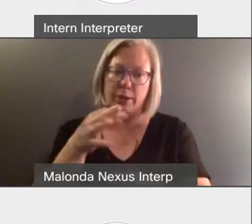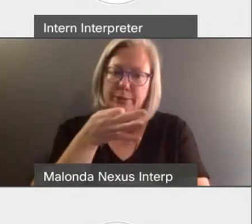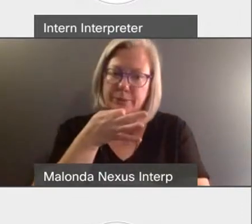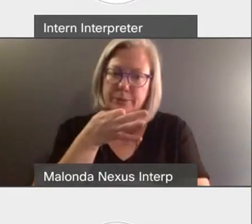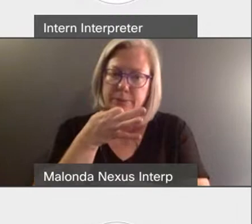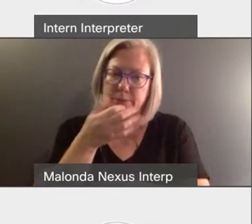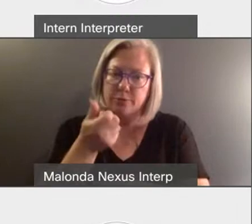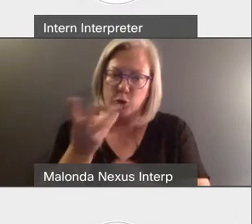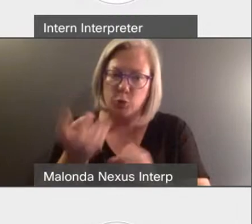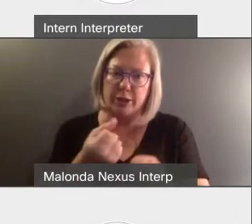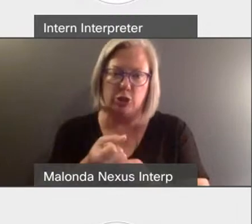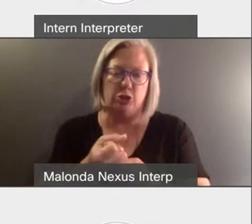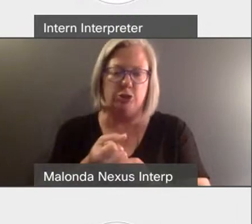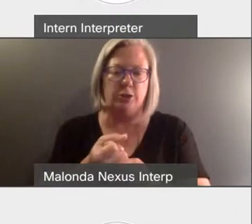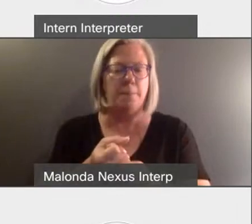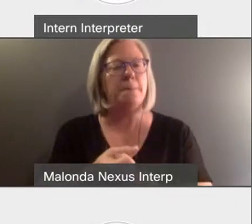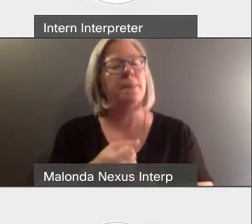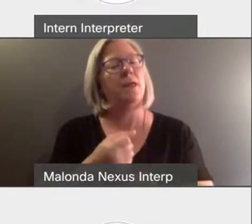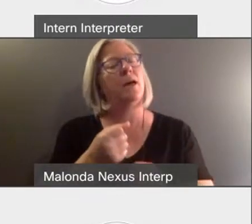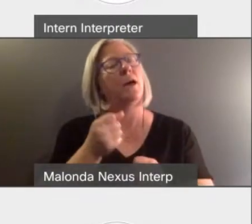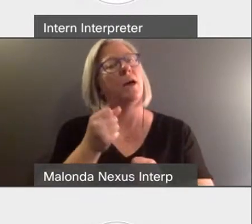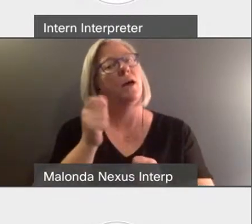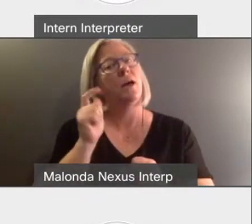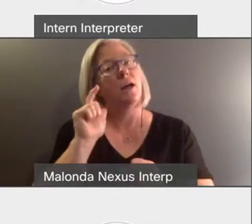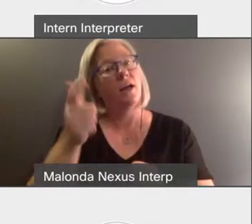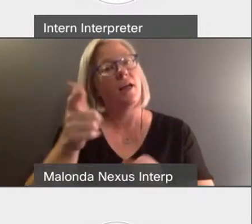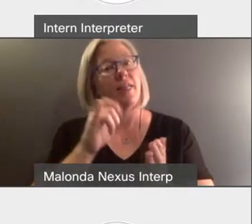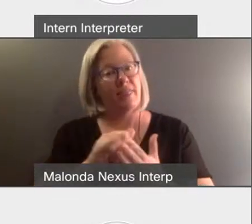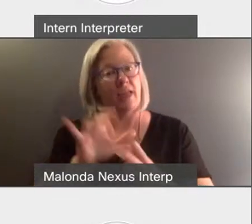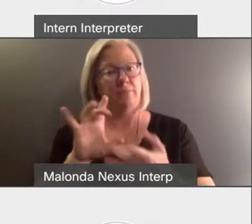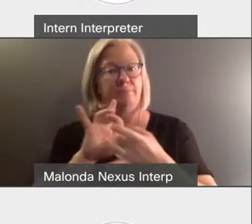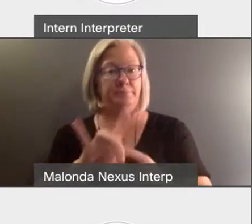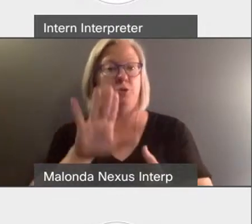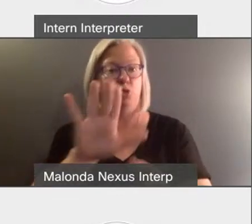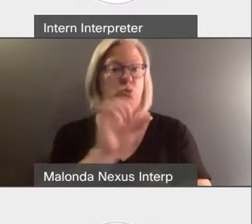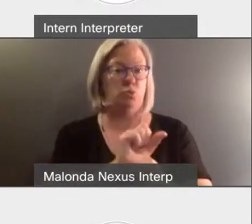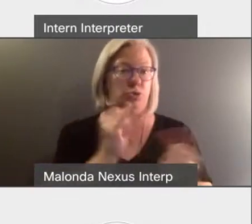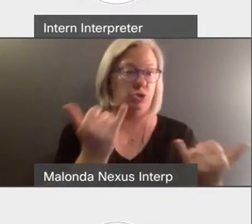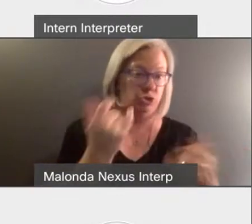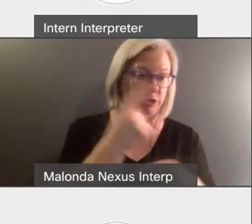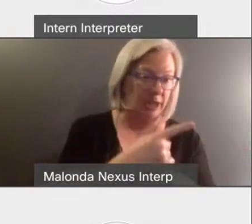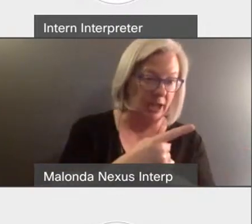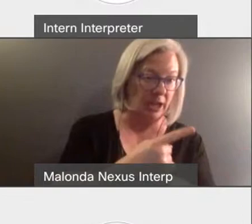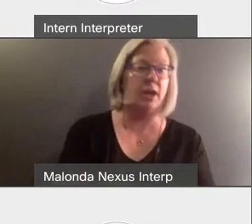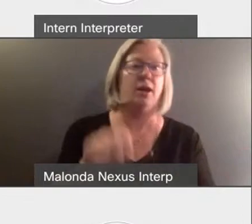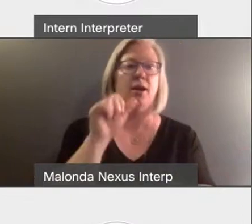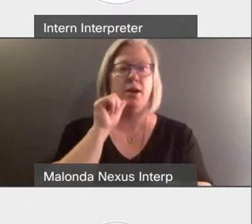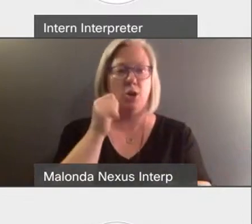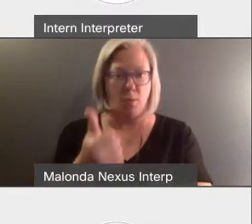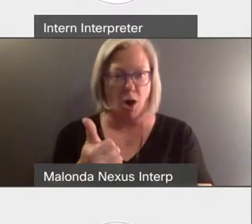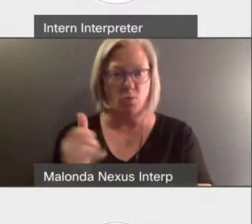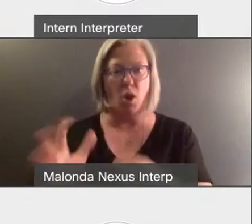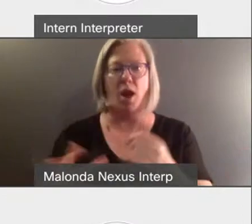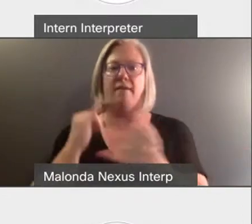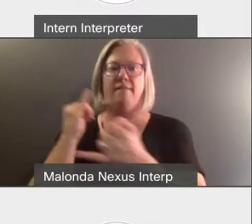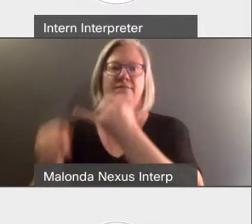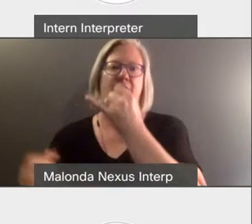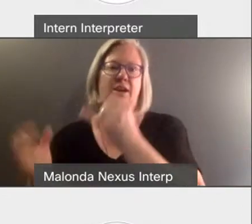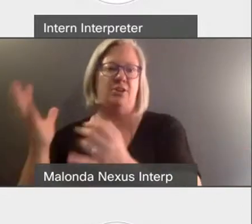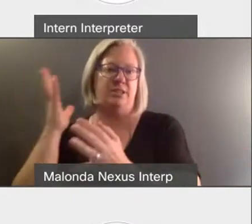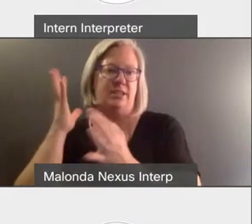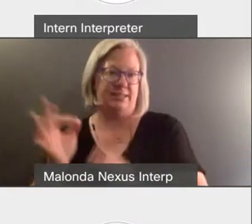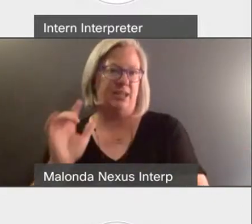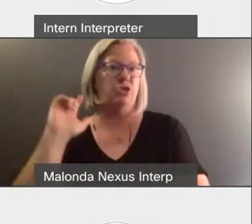short years. And ultimately, that relates to the work that you're doing today and tomorrow, the final decision that comes down the